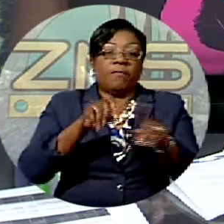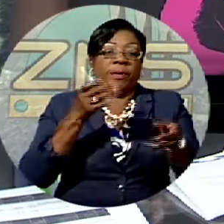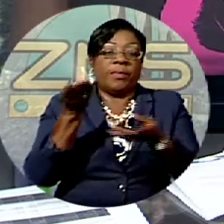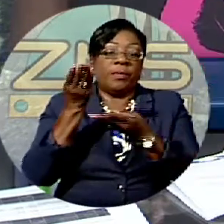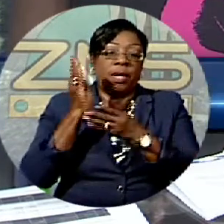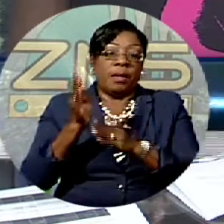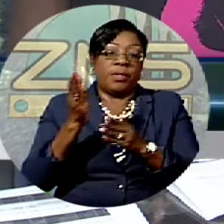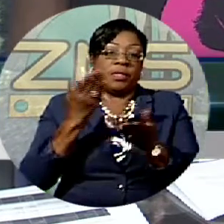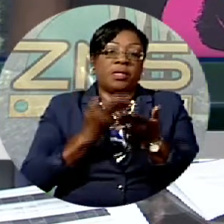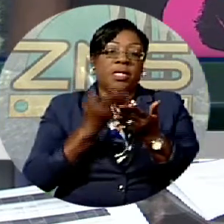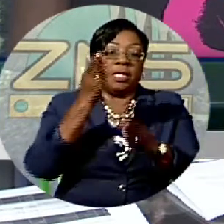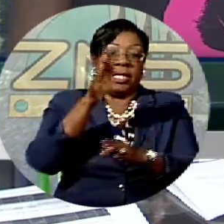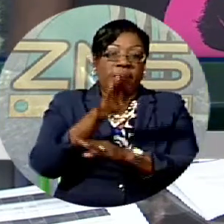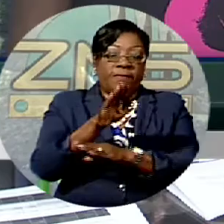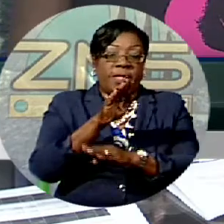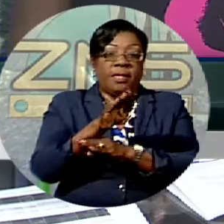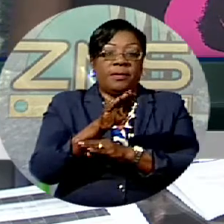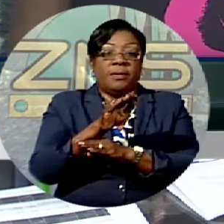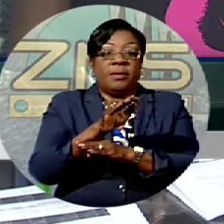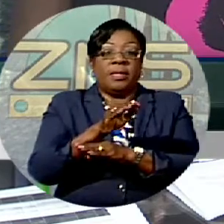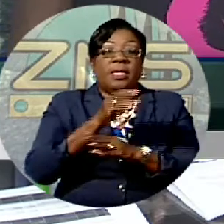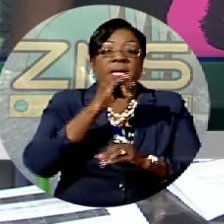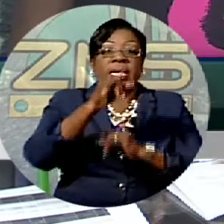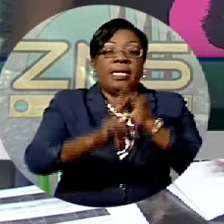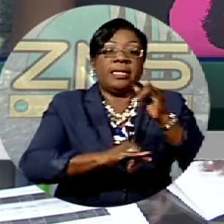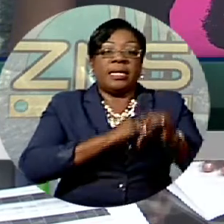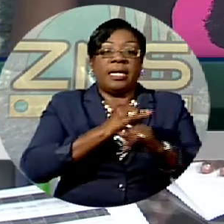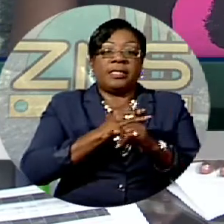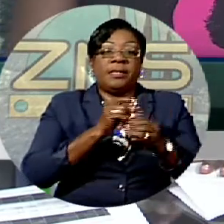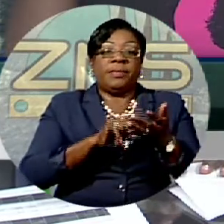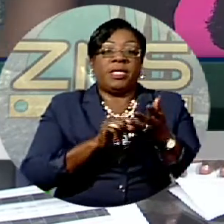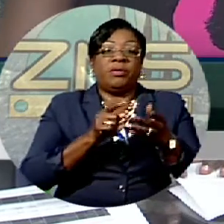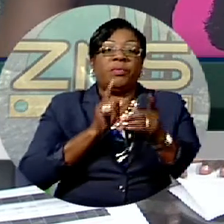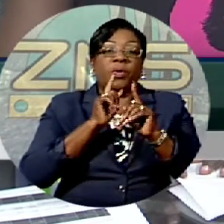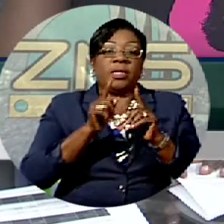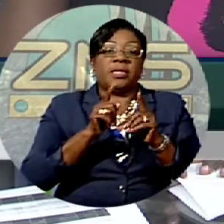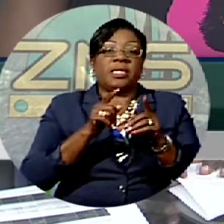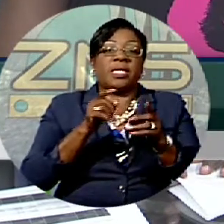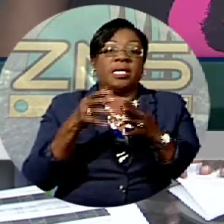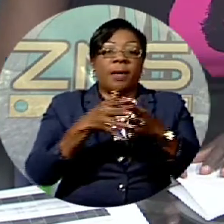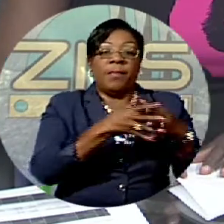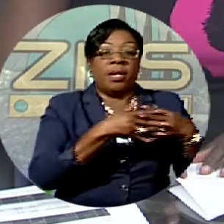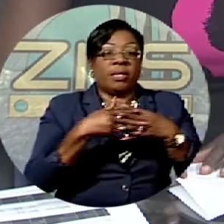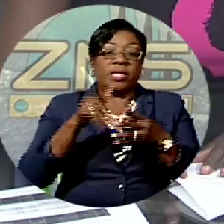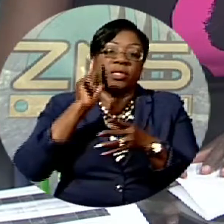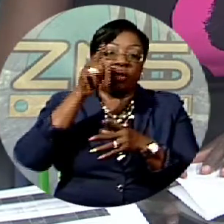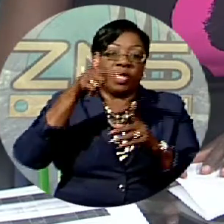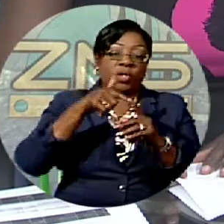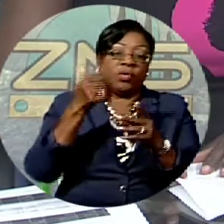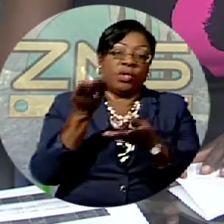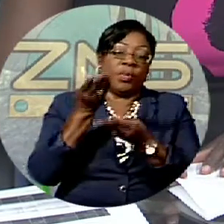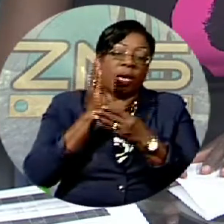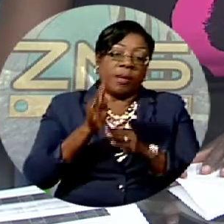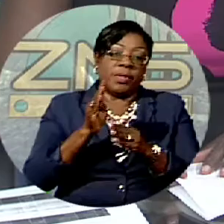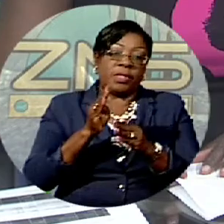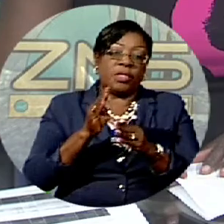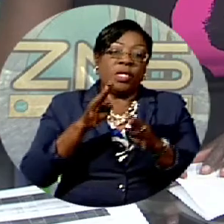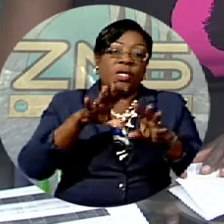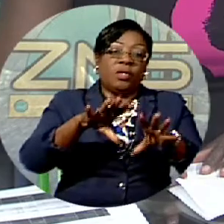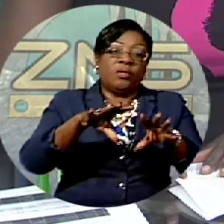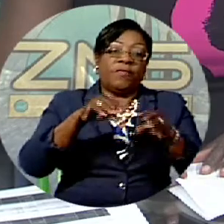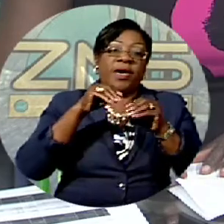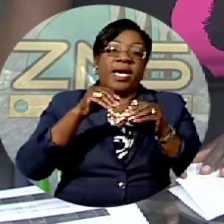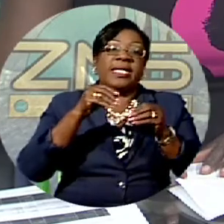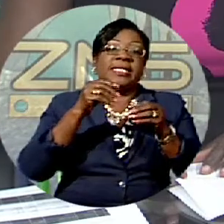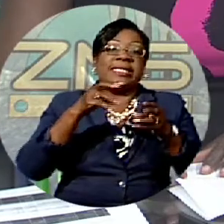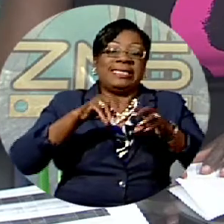Keishla Adderley. And I'm Charisma Robinson. International media reports suggest that the U.S. is looking to the Bahamas to address its shrinking shores